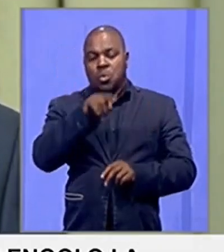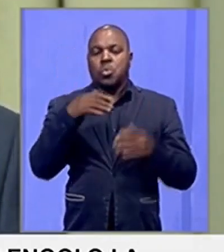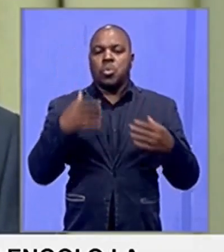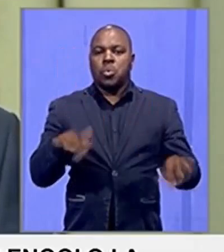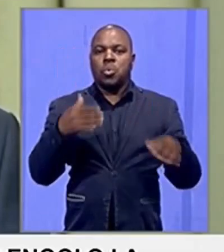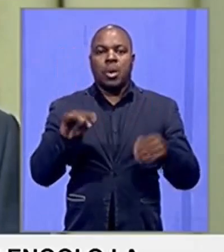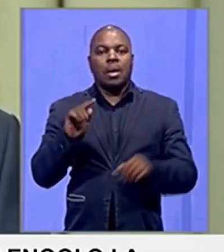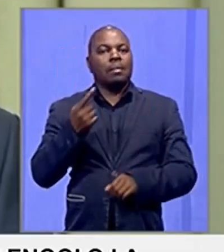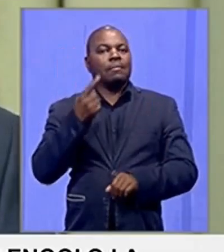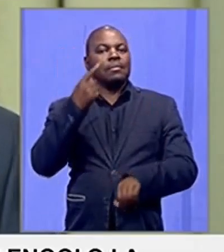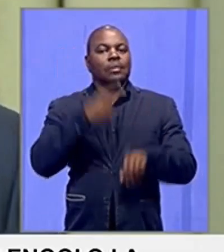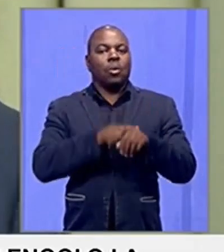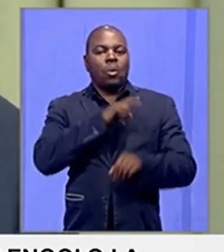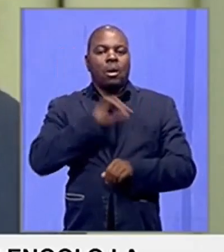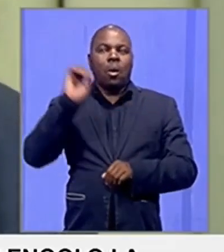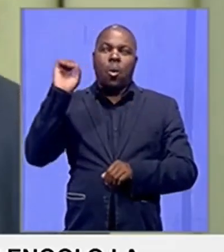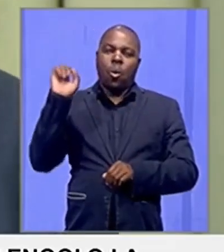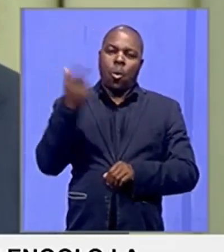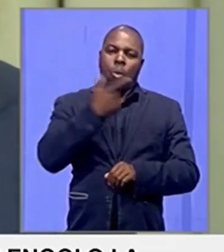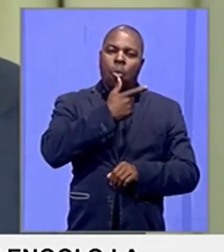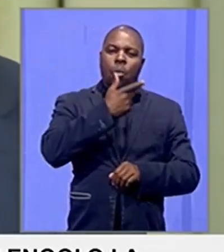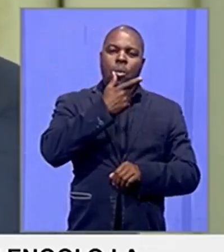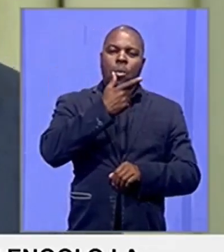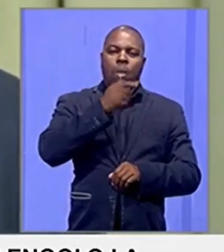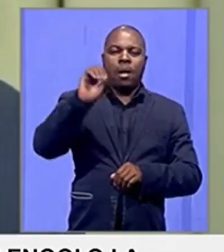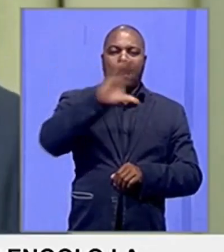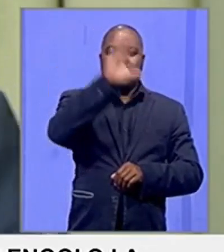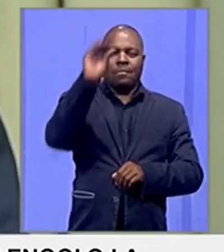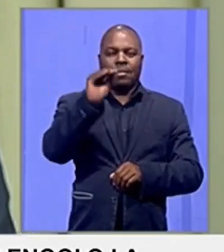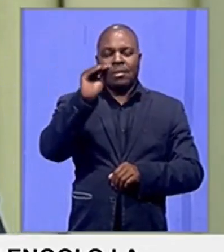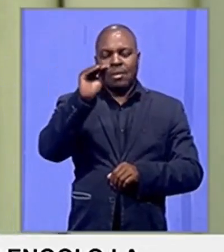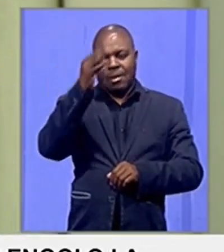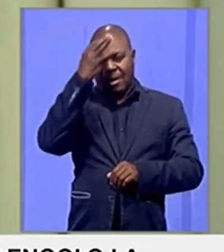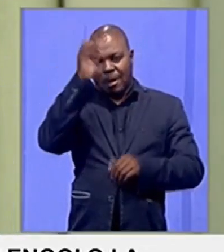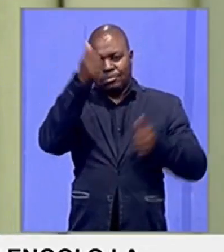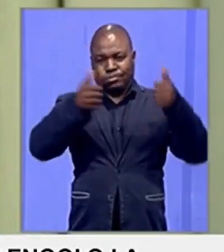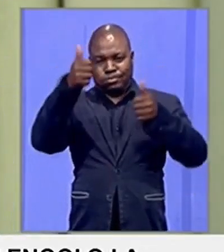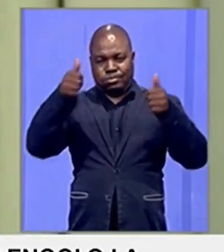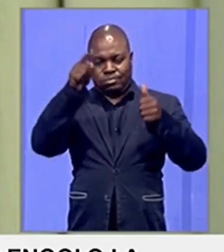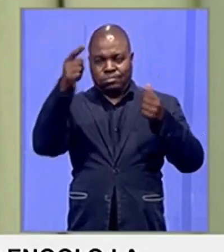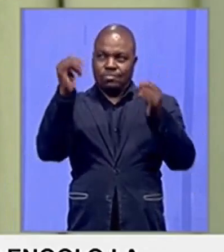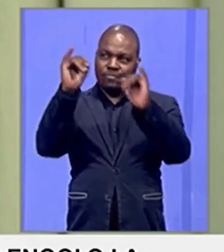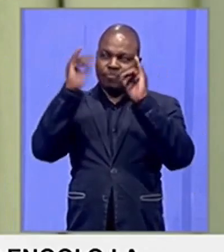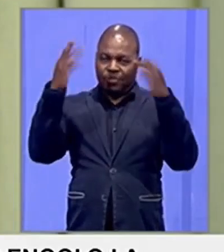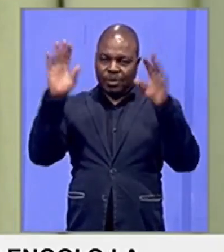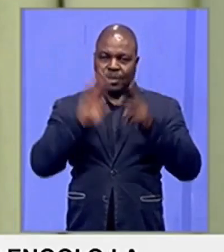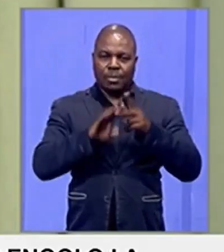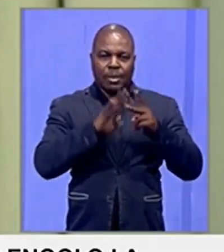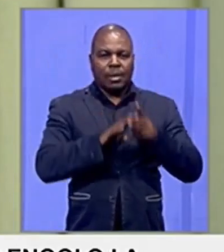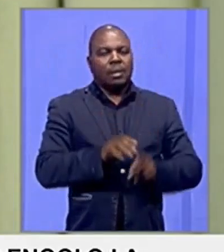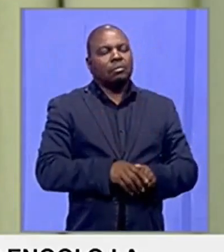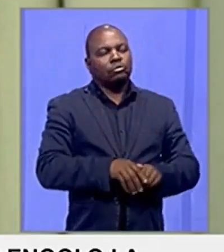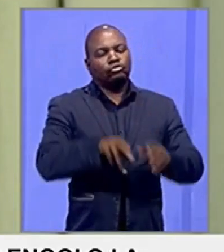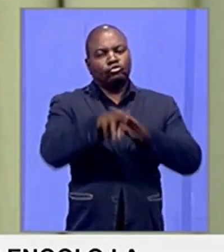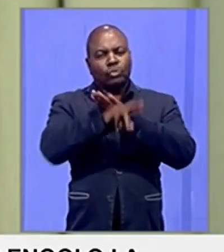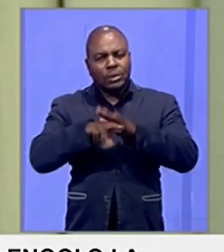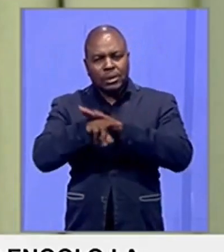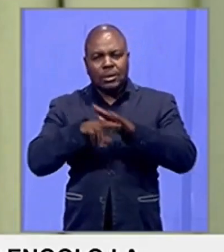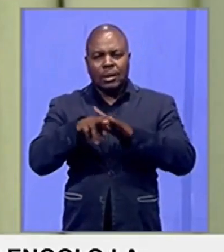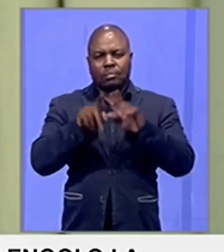summit. All African heads of states have been invited. Heads of all regional multilateral bodies have also